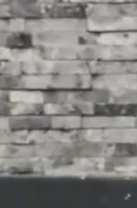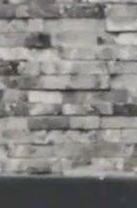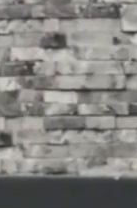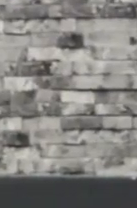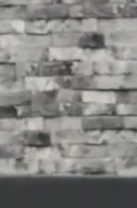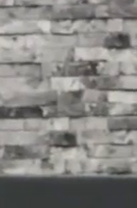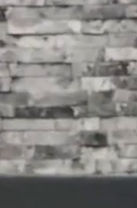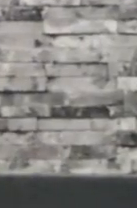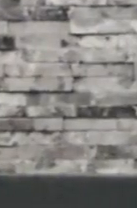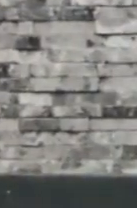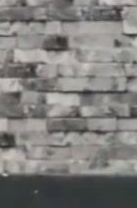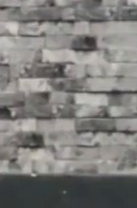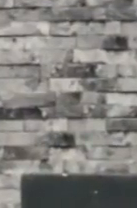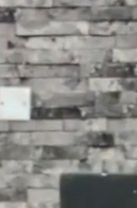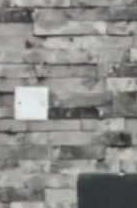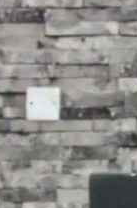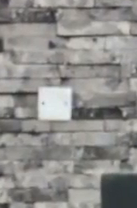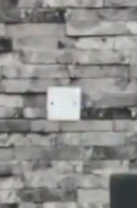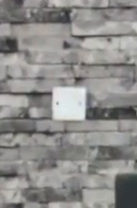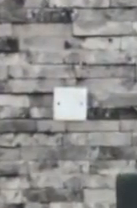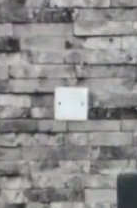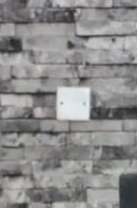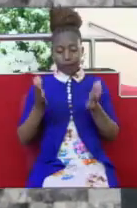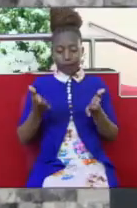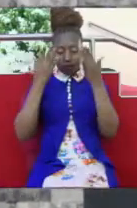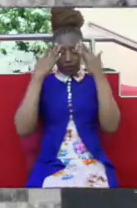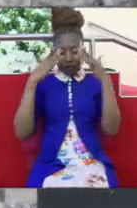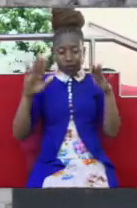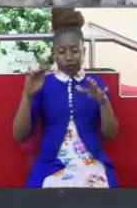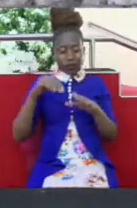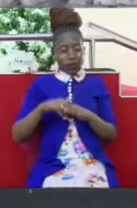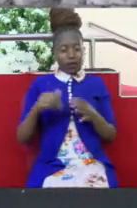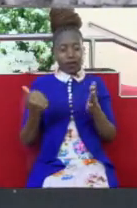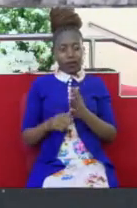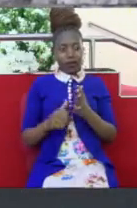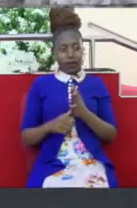when we see a stranger get into trouble. It is,